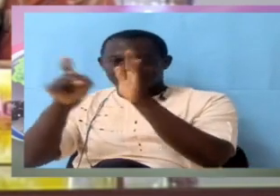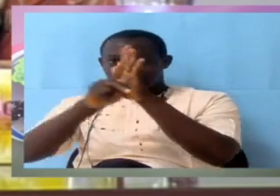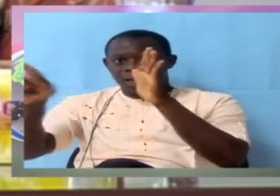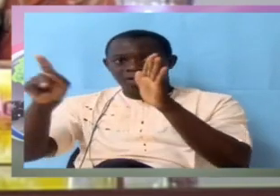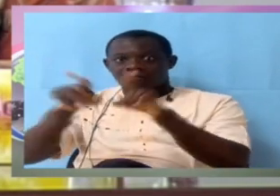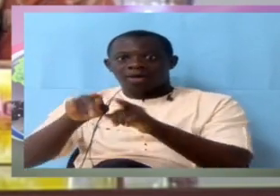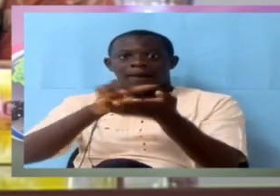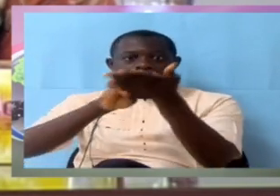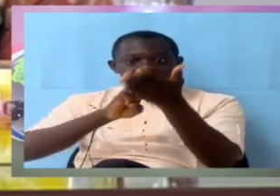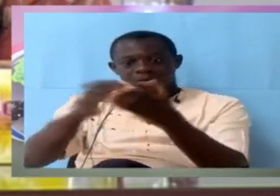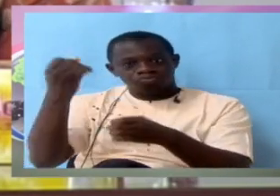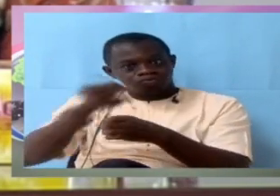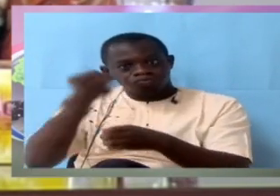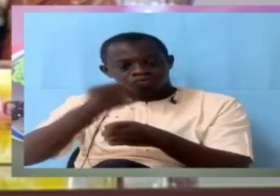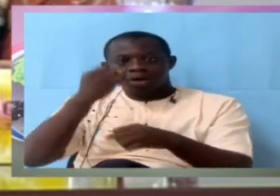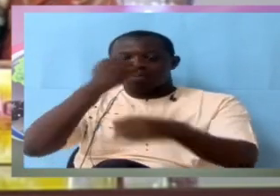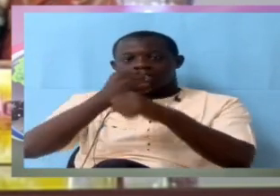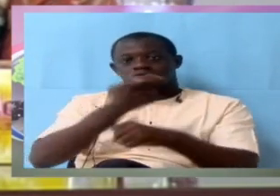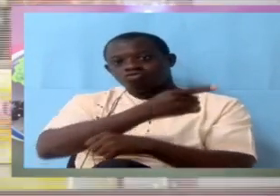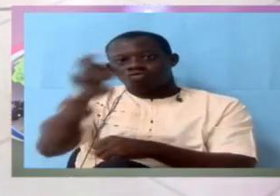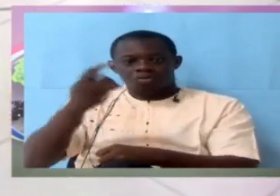this treatment.